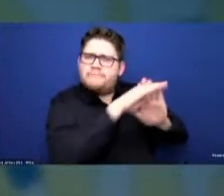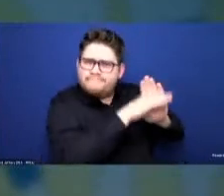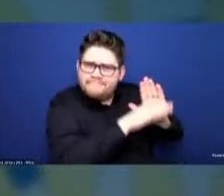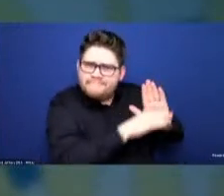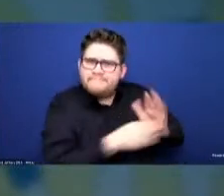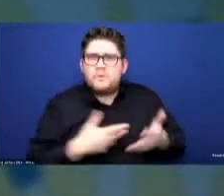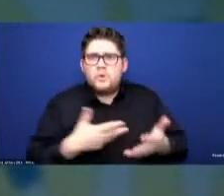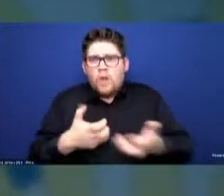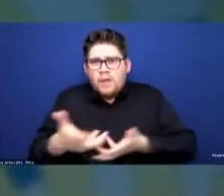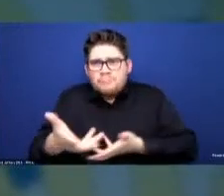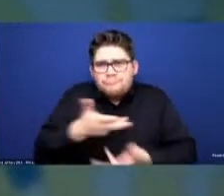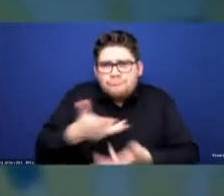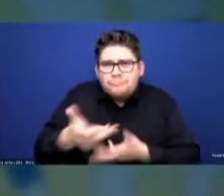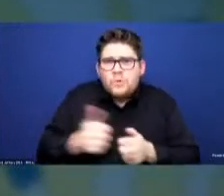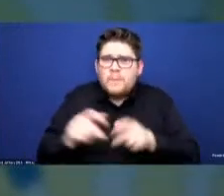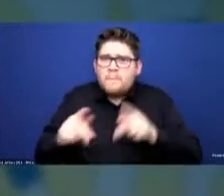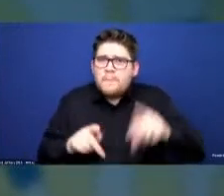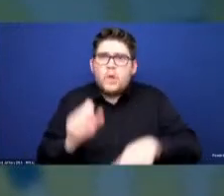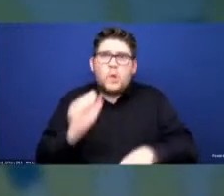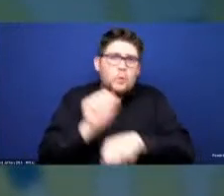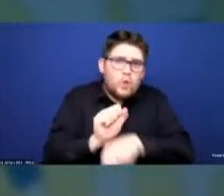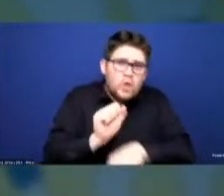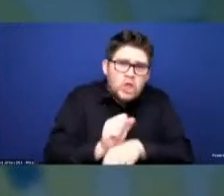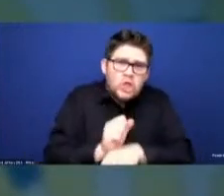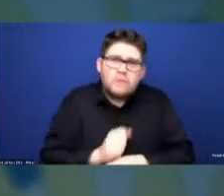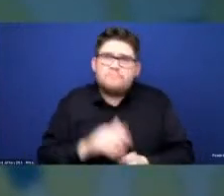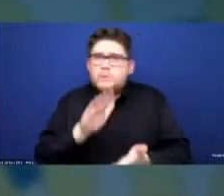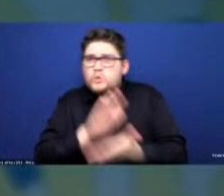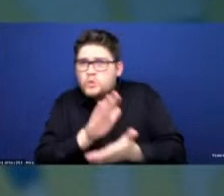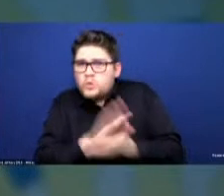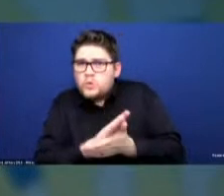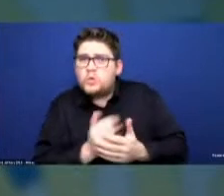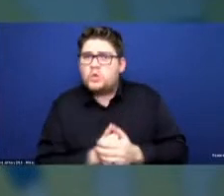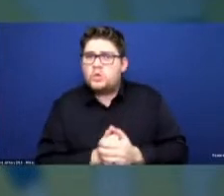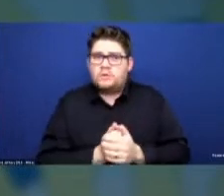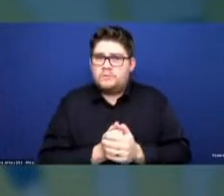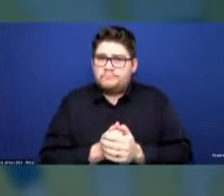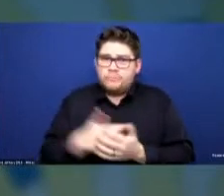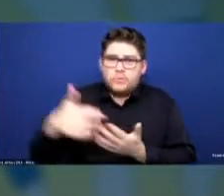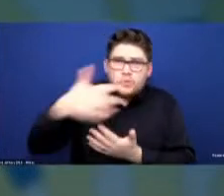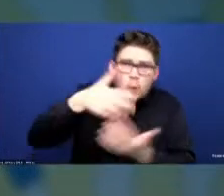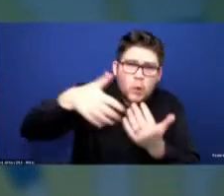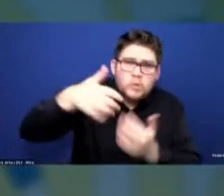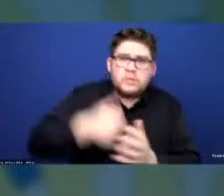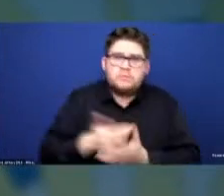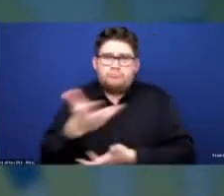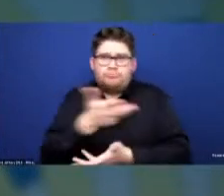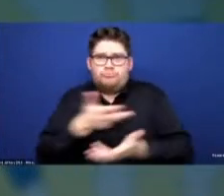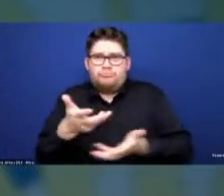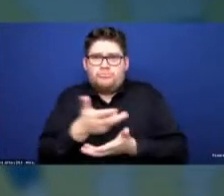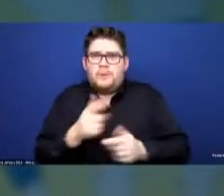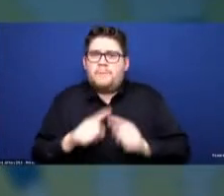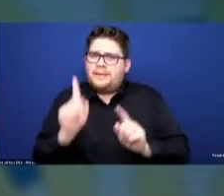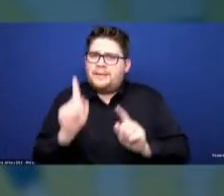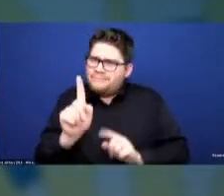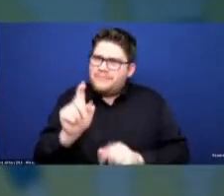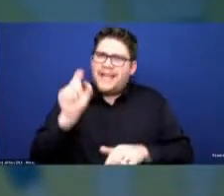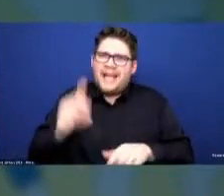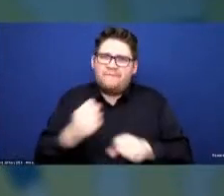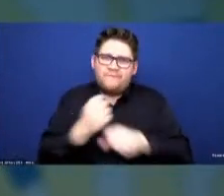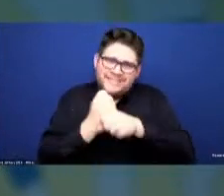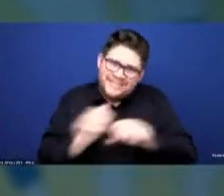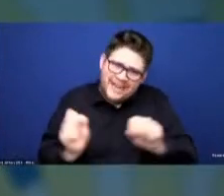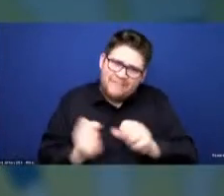school, whether it's for those needed social connections, in a way that is safe. And that means following COVID safety plans in